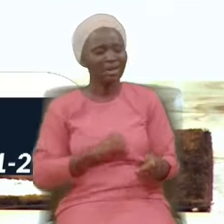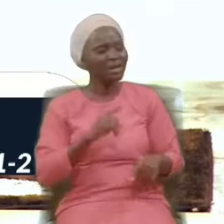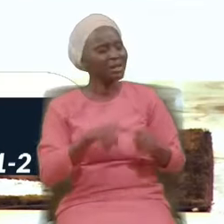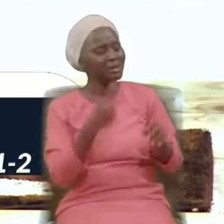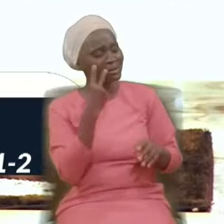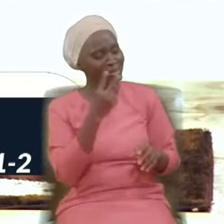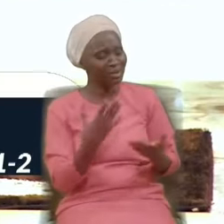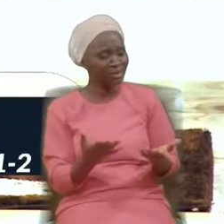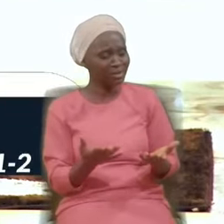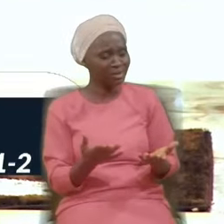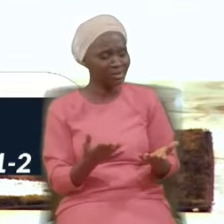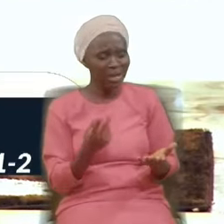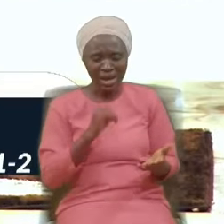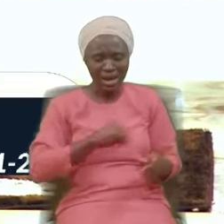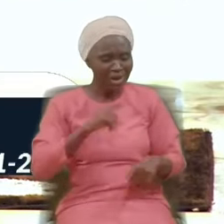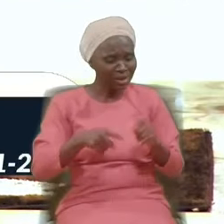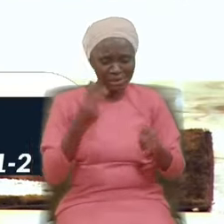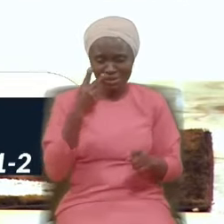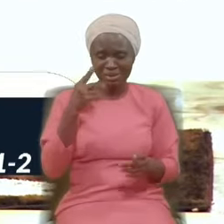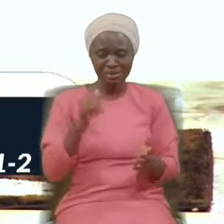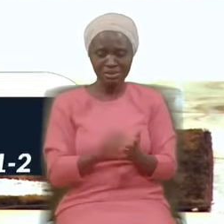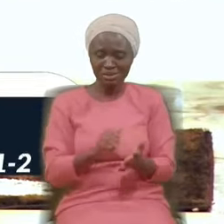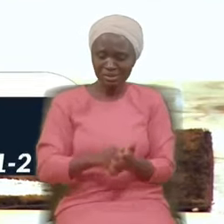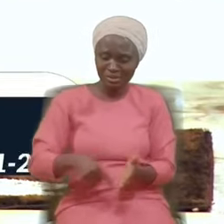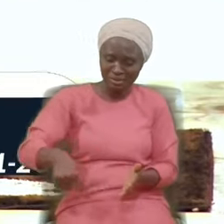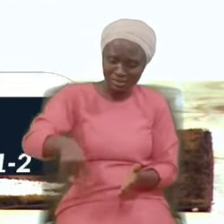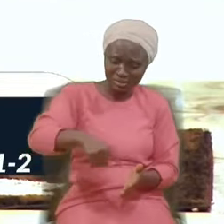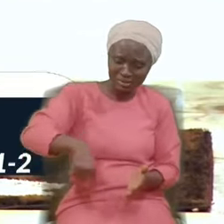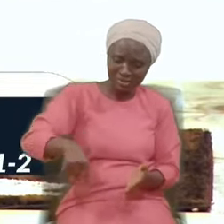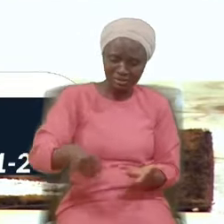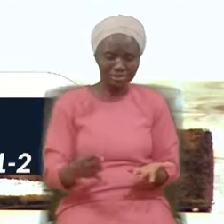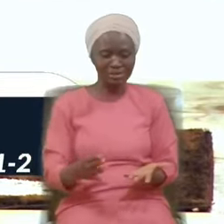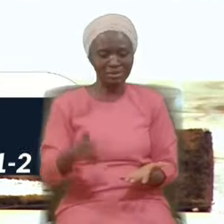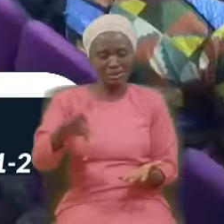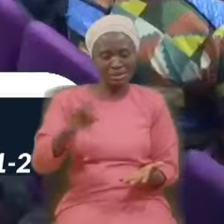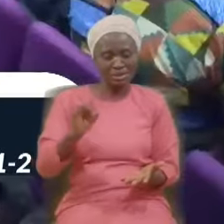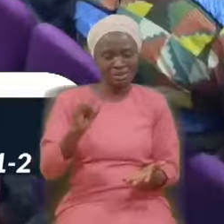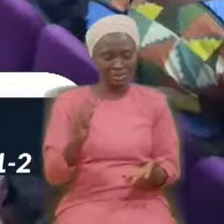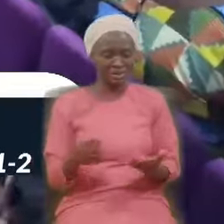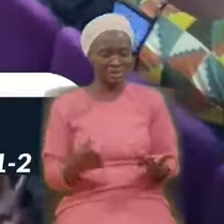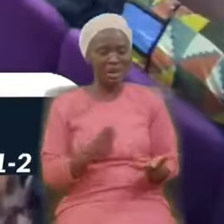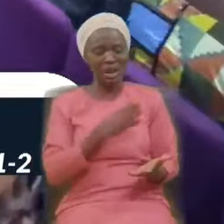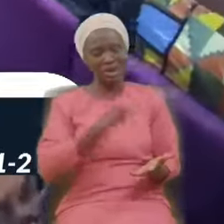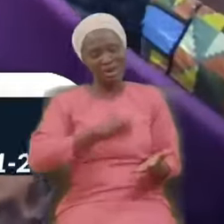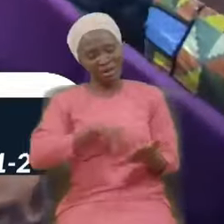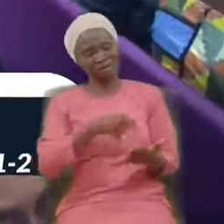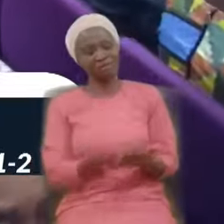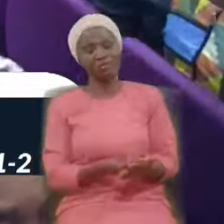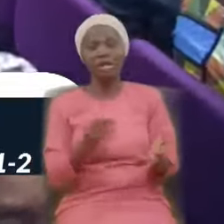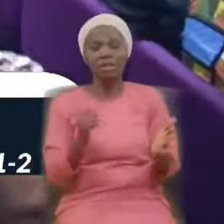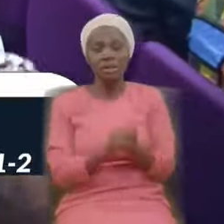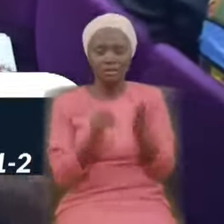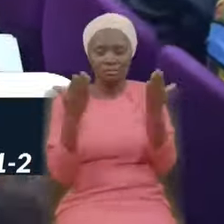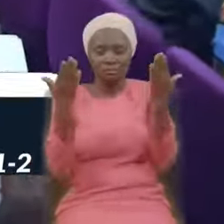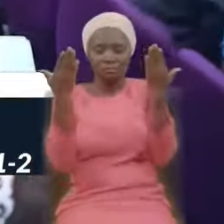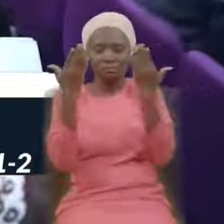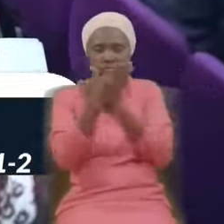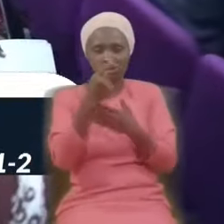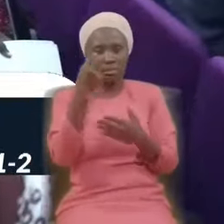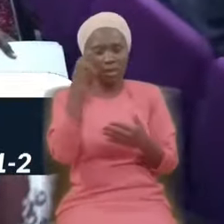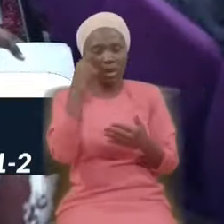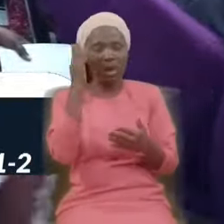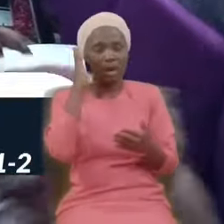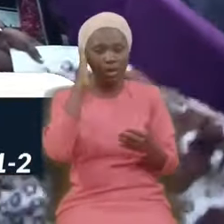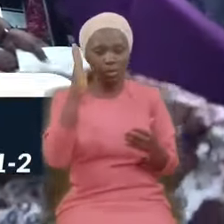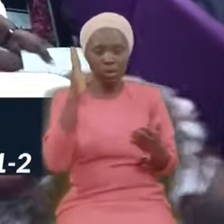was just walking, and I fell. That dimness of sight will vanish away tonight. You